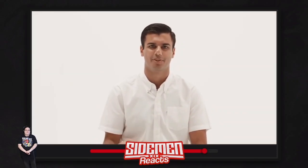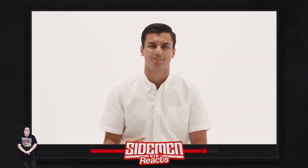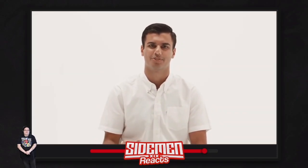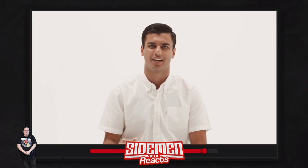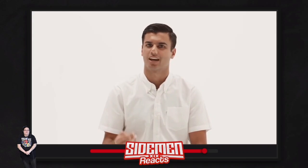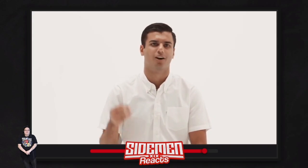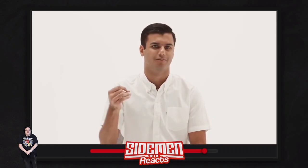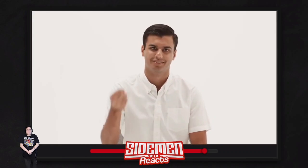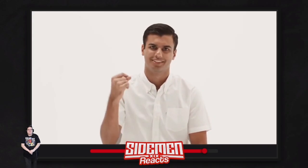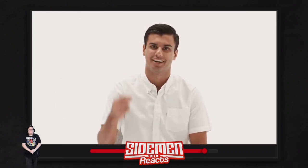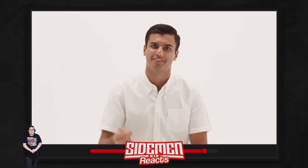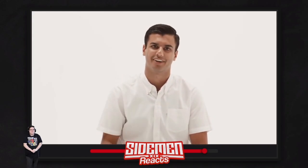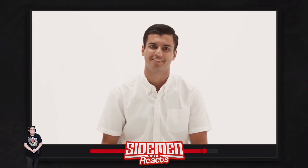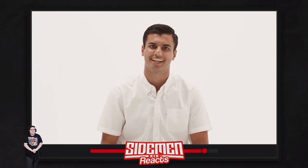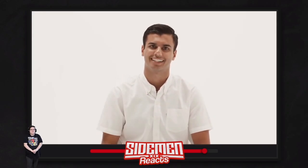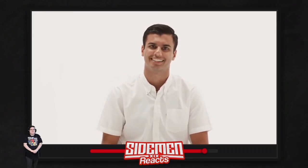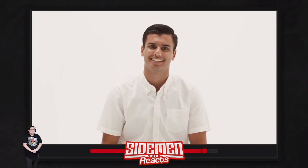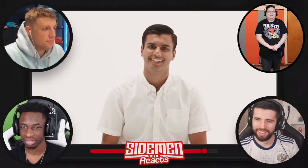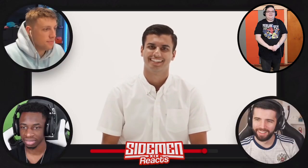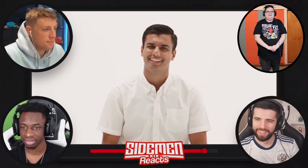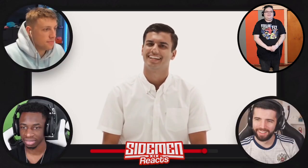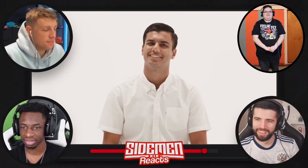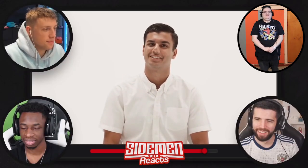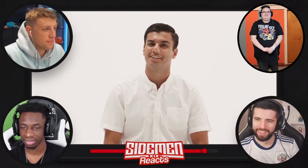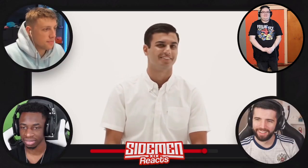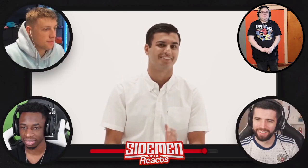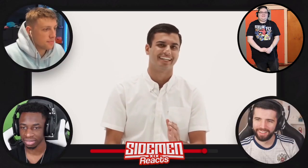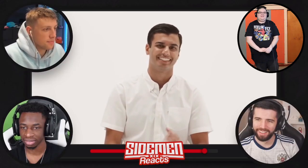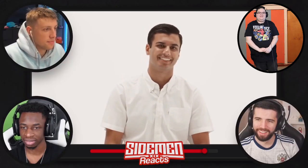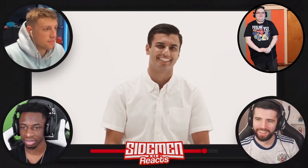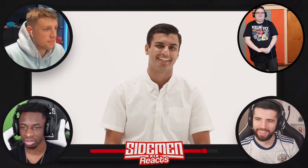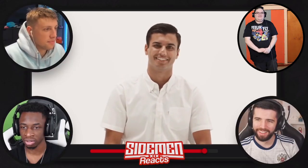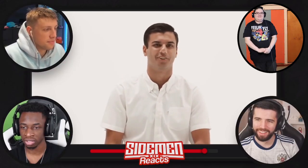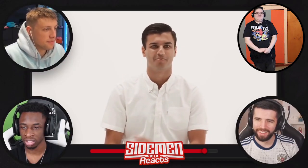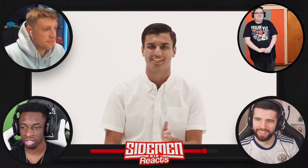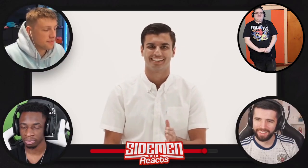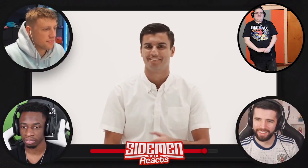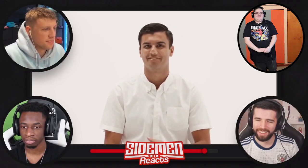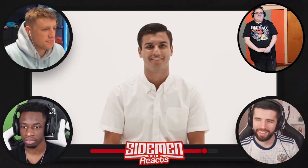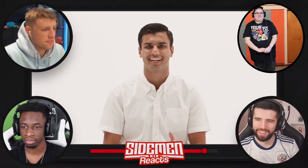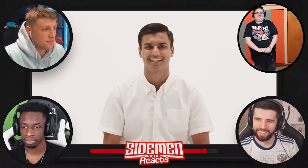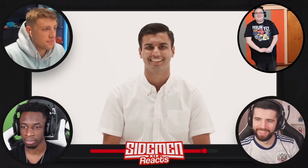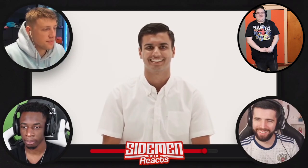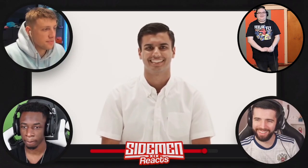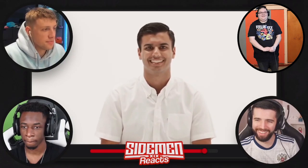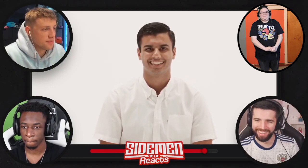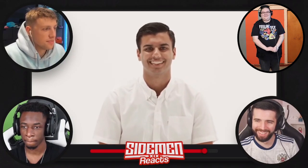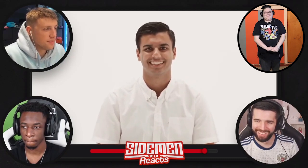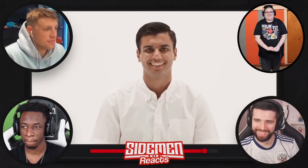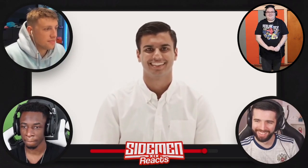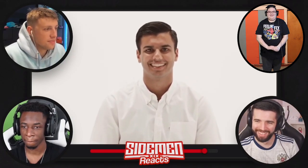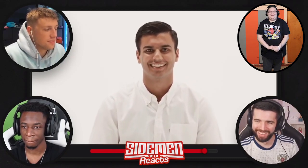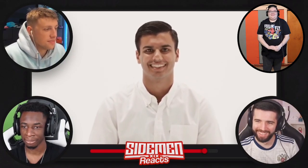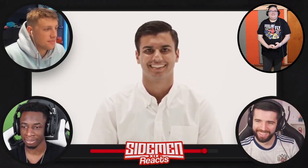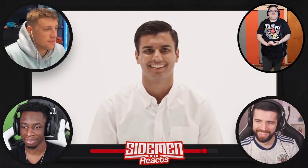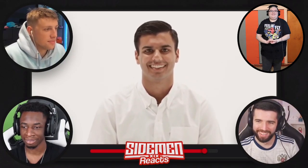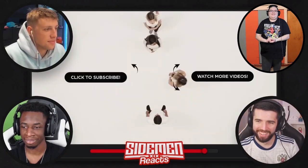understanding. But this was like, oh, done in 5 seconds. That's so strange. So you can judge a whole person in 5 seconds.